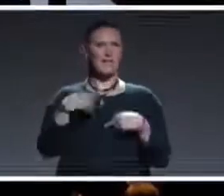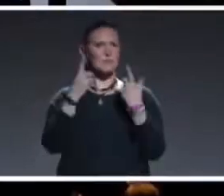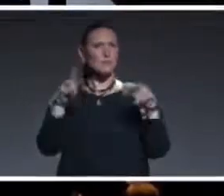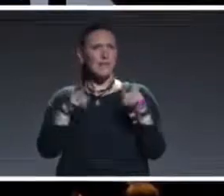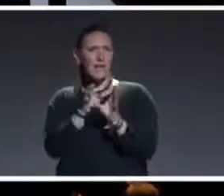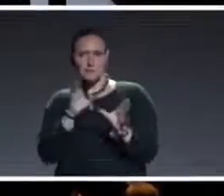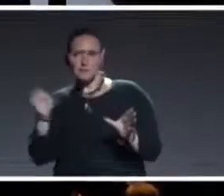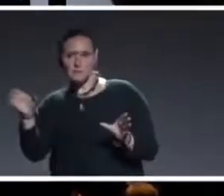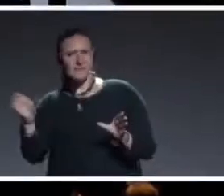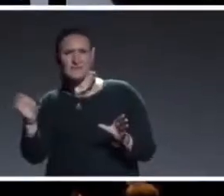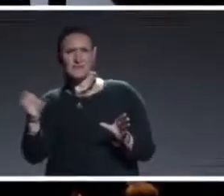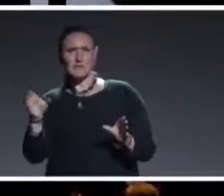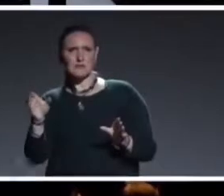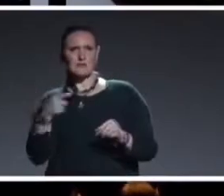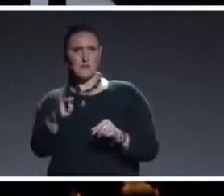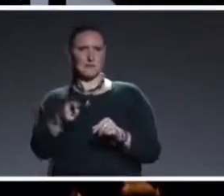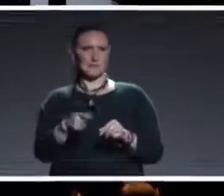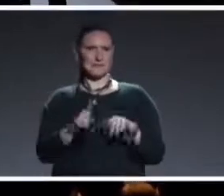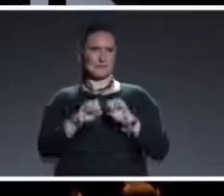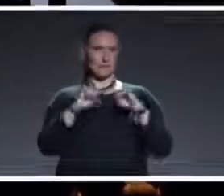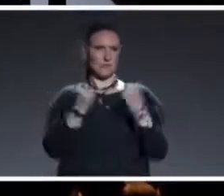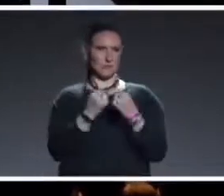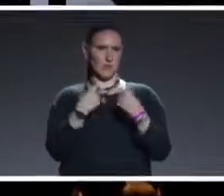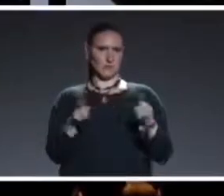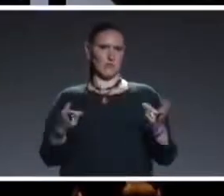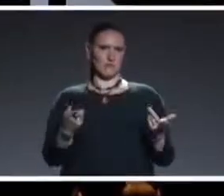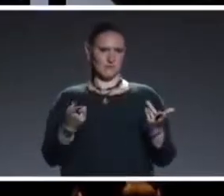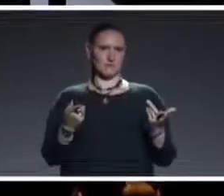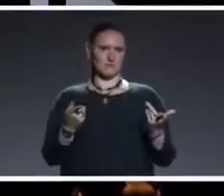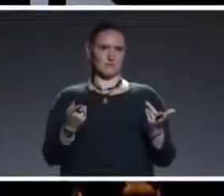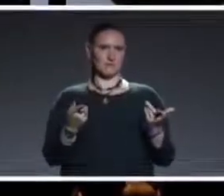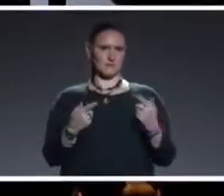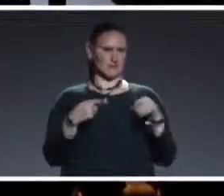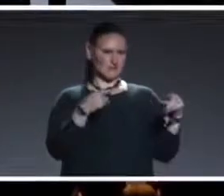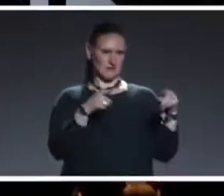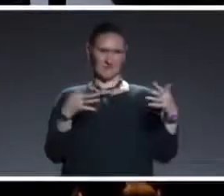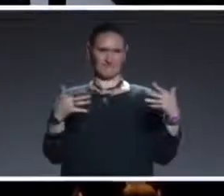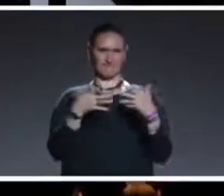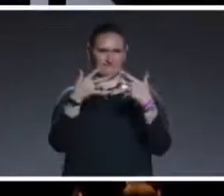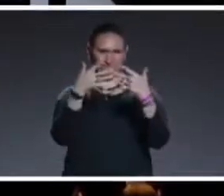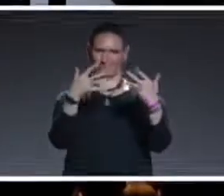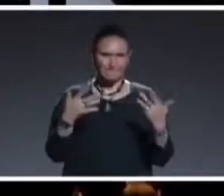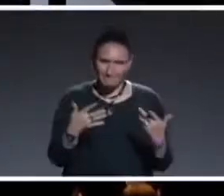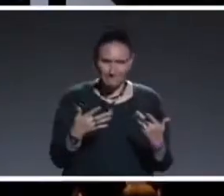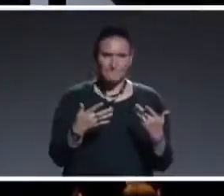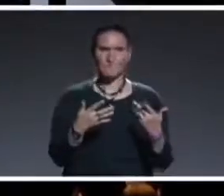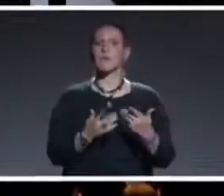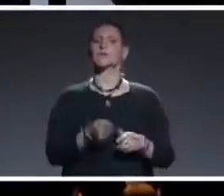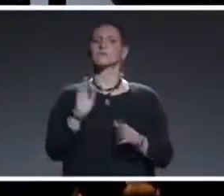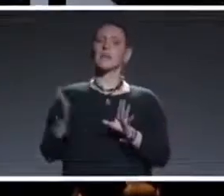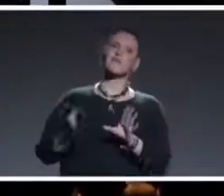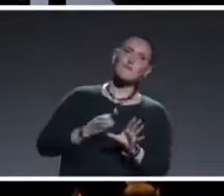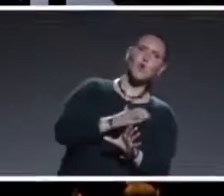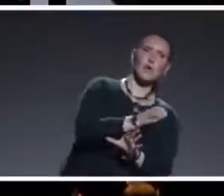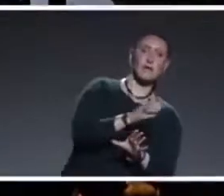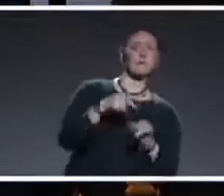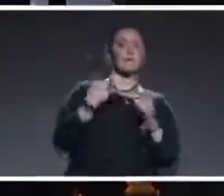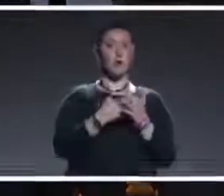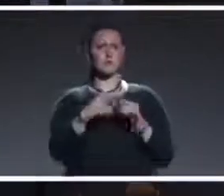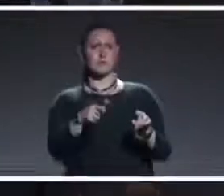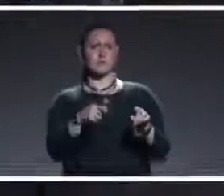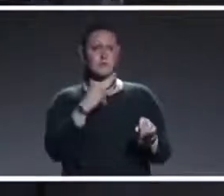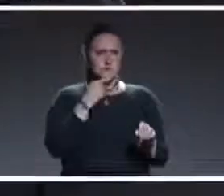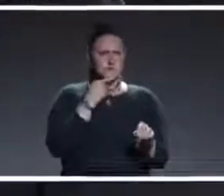in a difficult situation where you have to use other people's music, and you get stuck in these